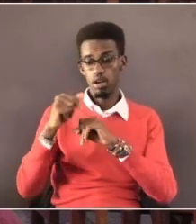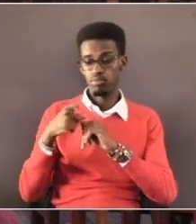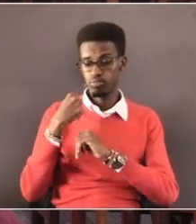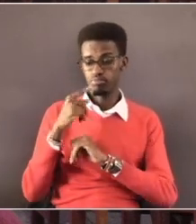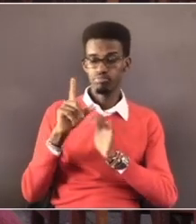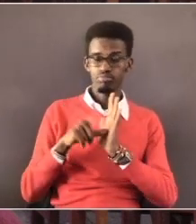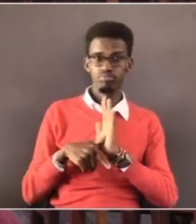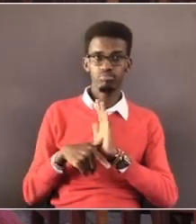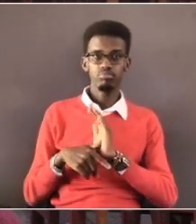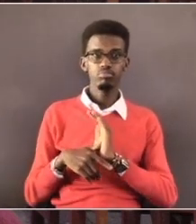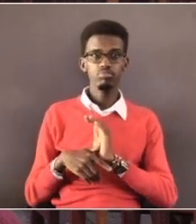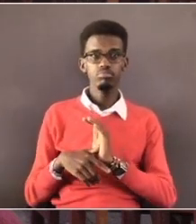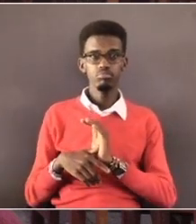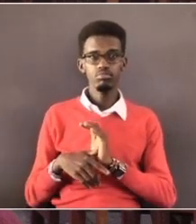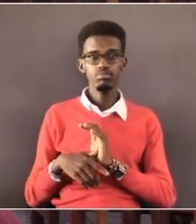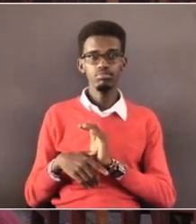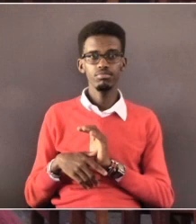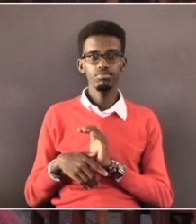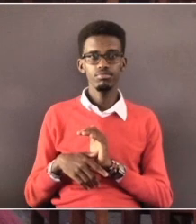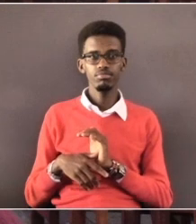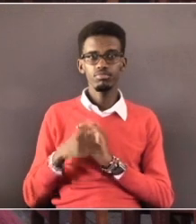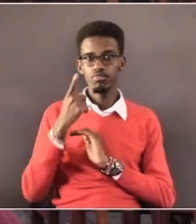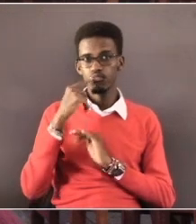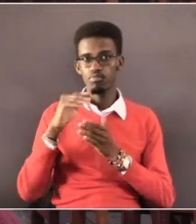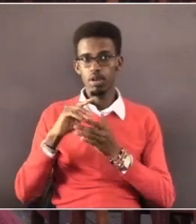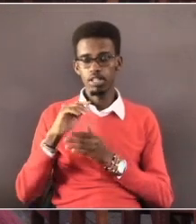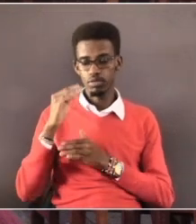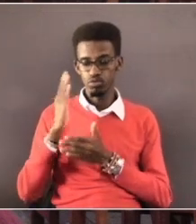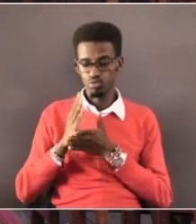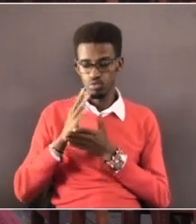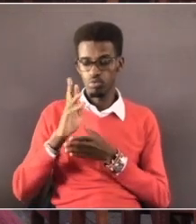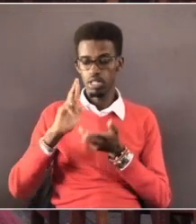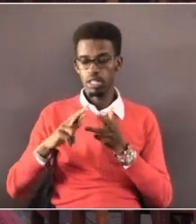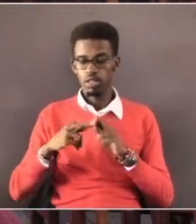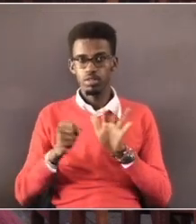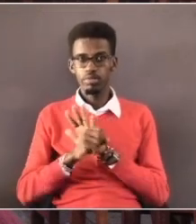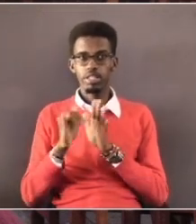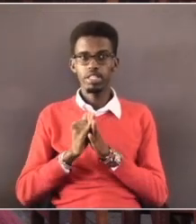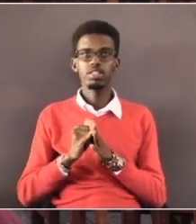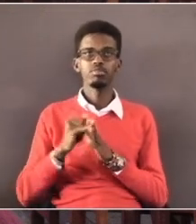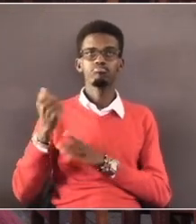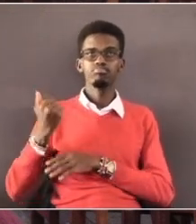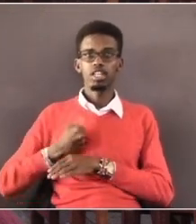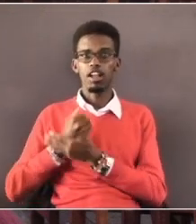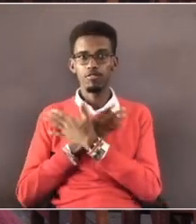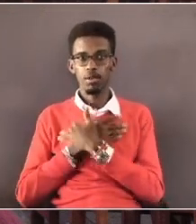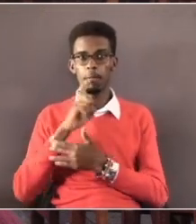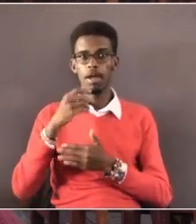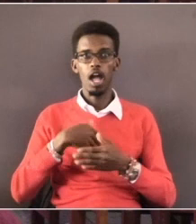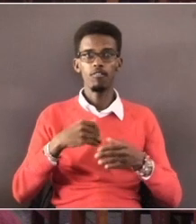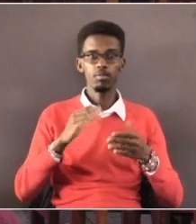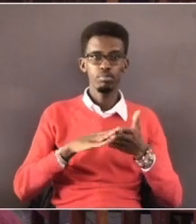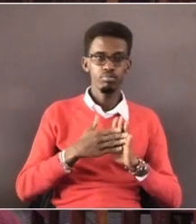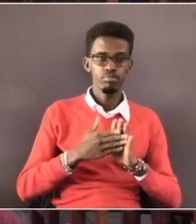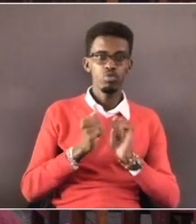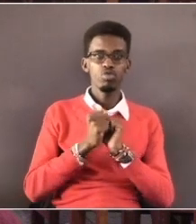friends? What is the role in the relationship? So by the fact that you're in a relationship doesn't mean that the girlfriend has to stop being with